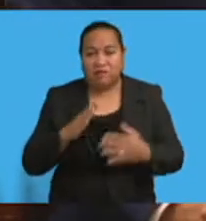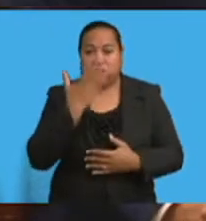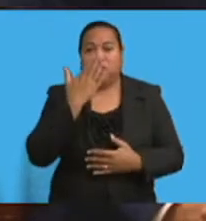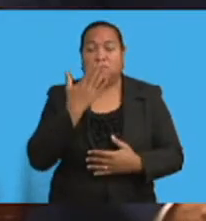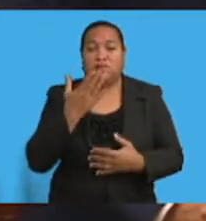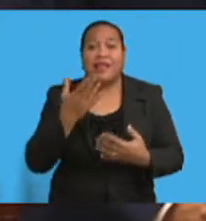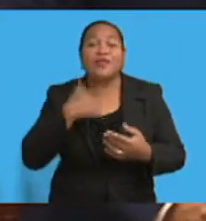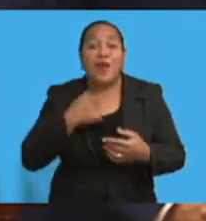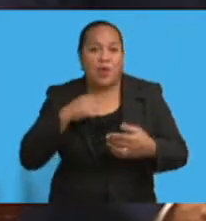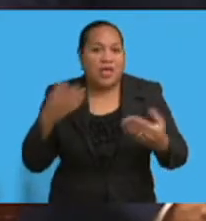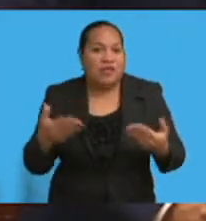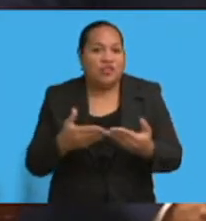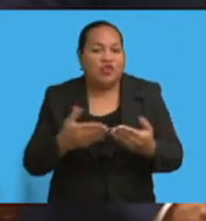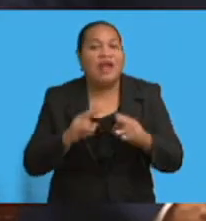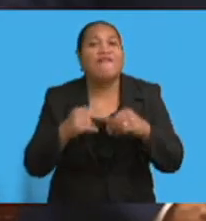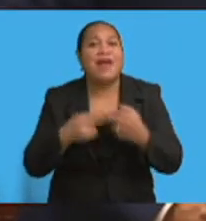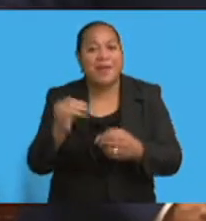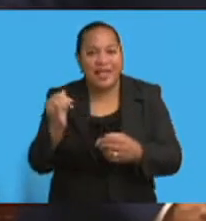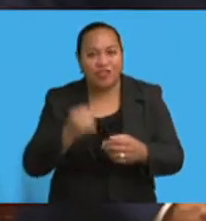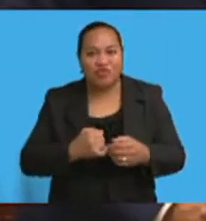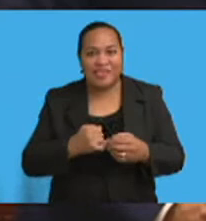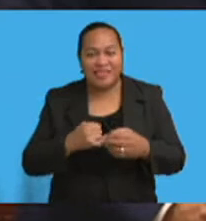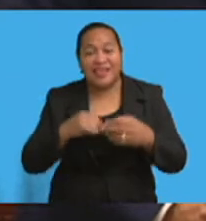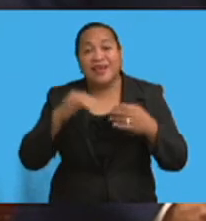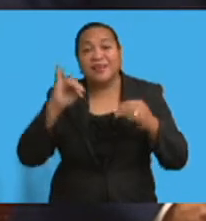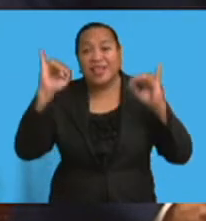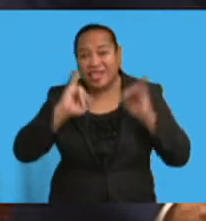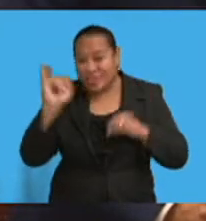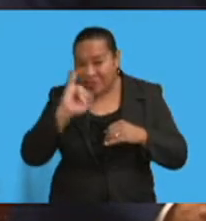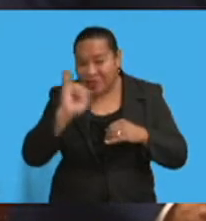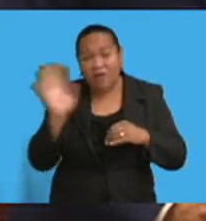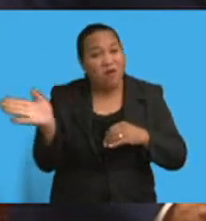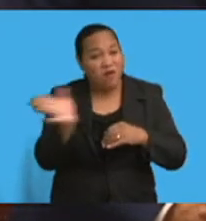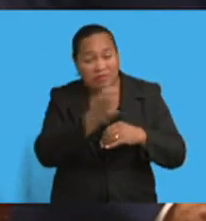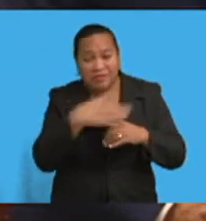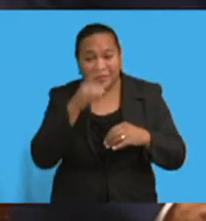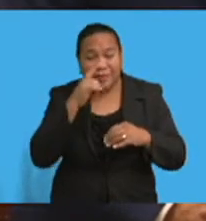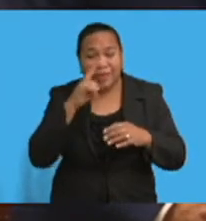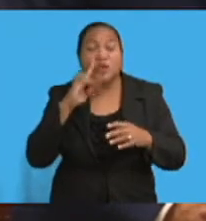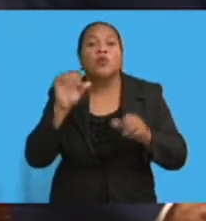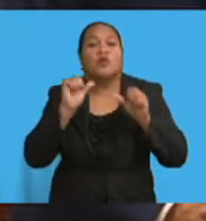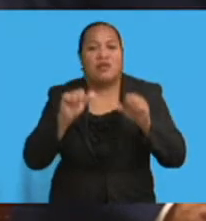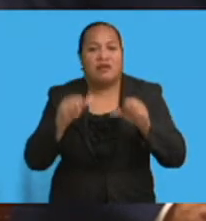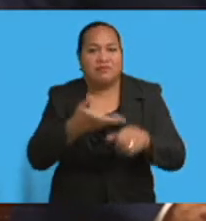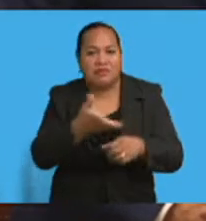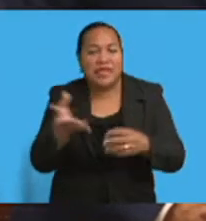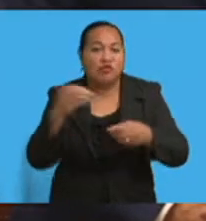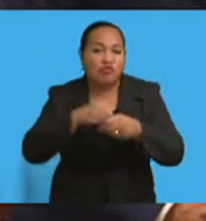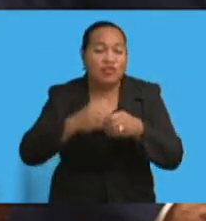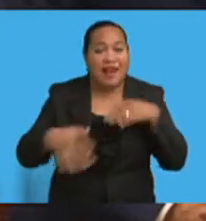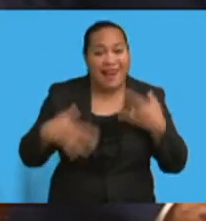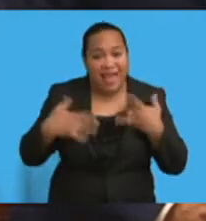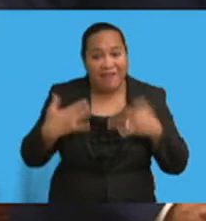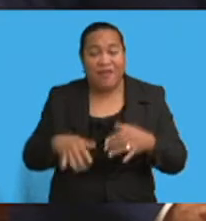why we're introducing family insurance for all social welfare recipients, bringing a package of protections that includes life, home and